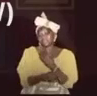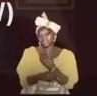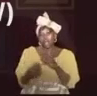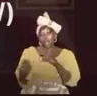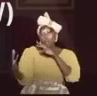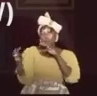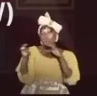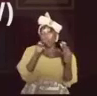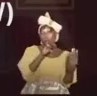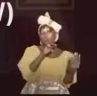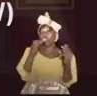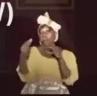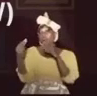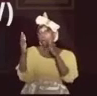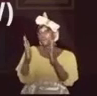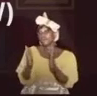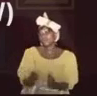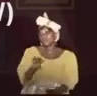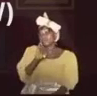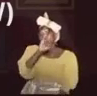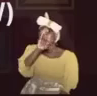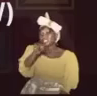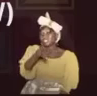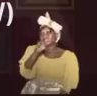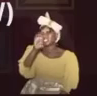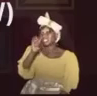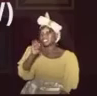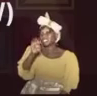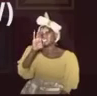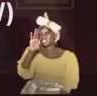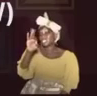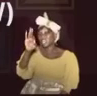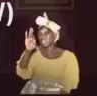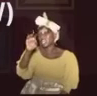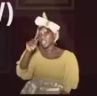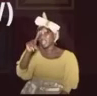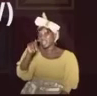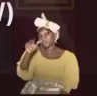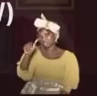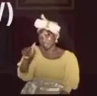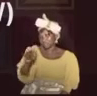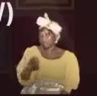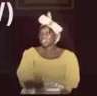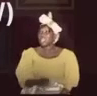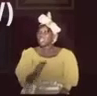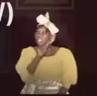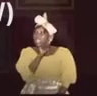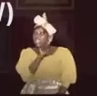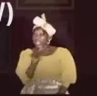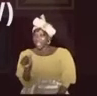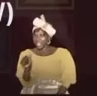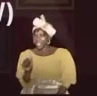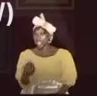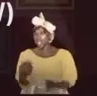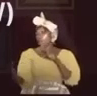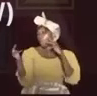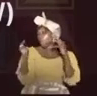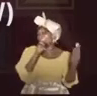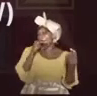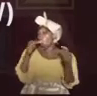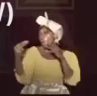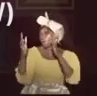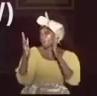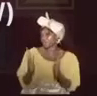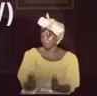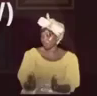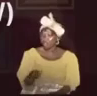called Jephthah. Jephthah was one of the mighty men. He was a warrior, and this man on his own, God